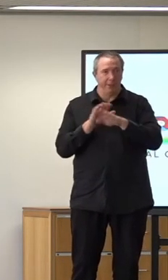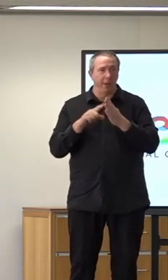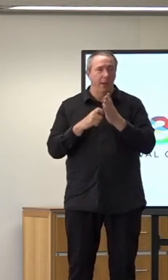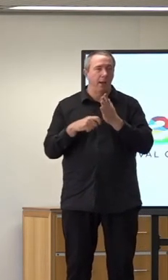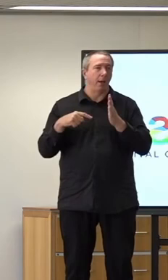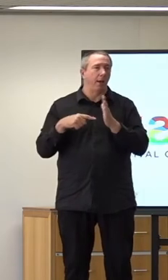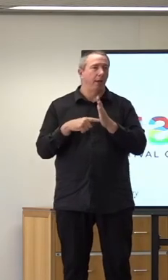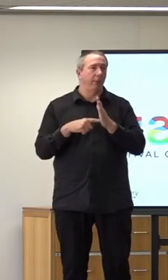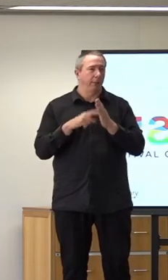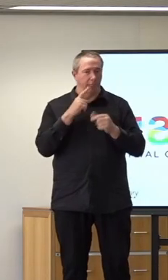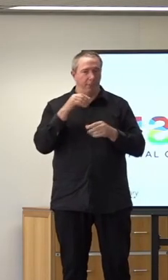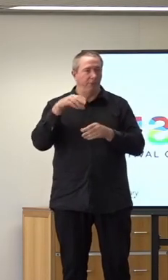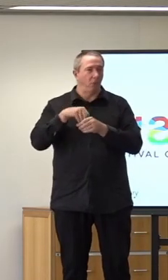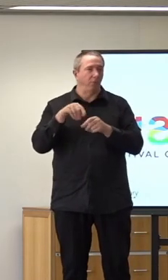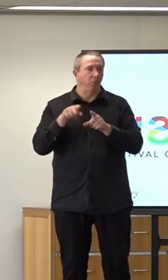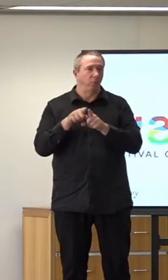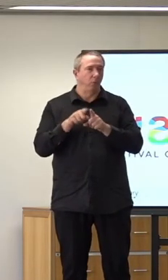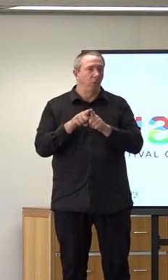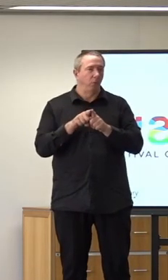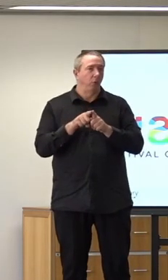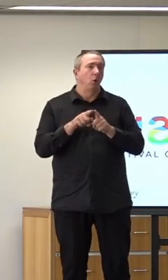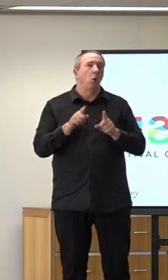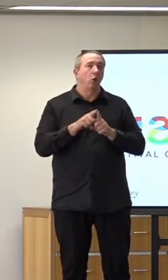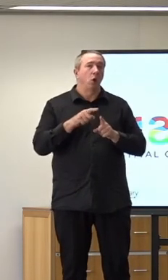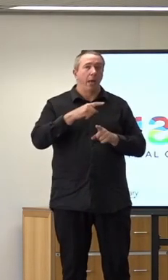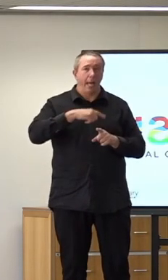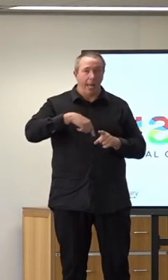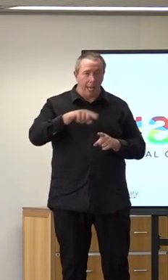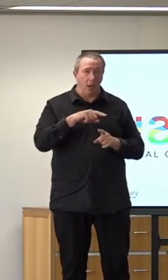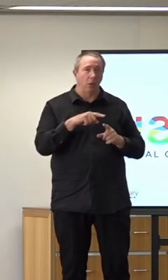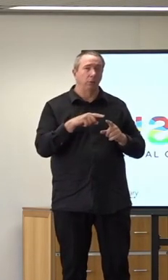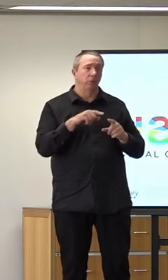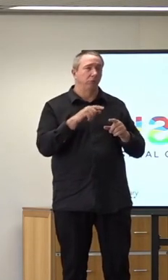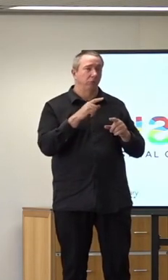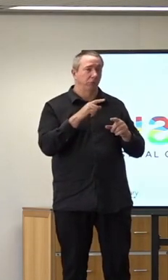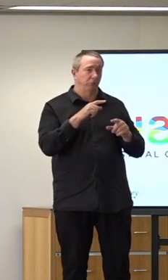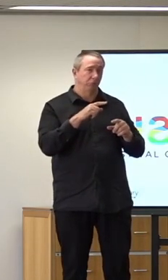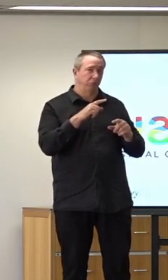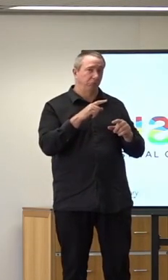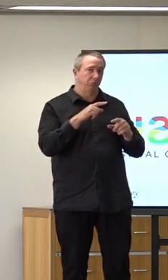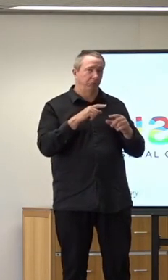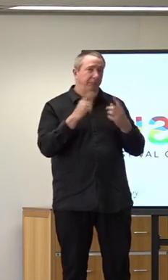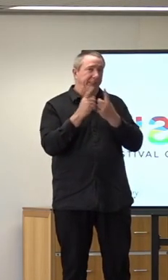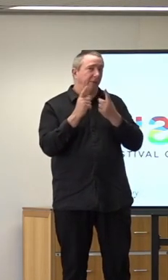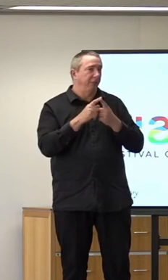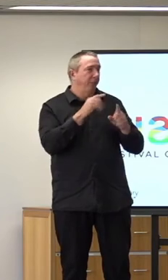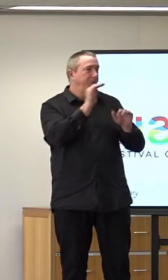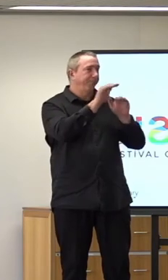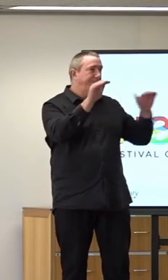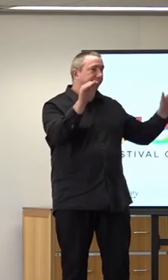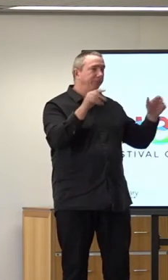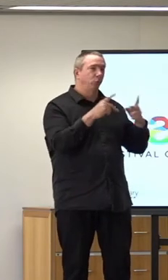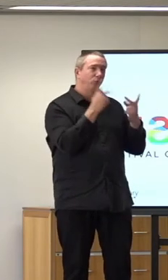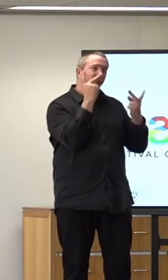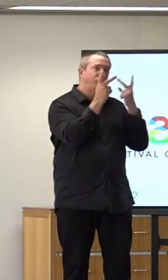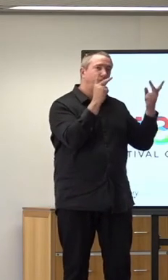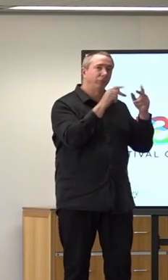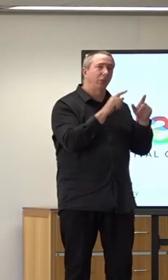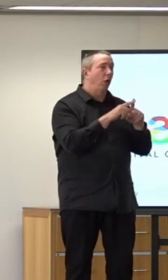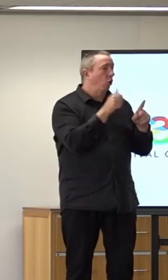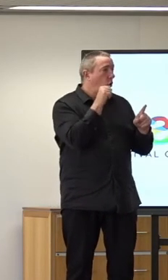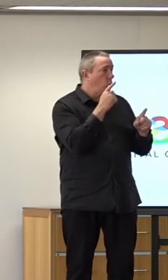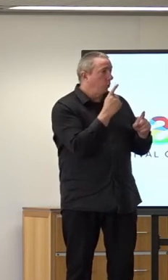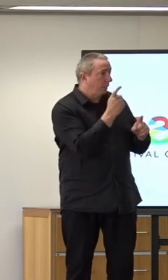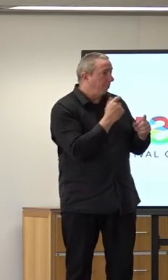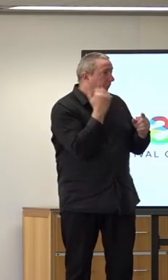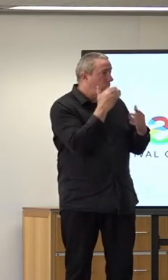know, getting our staff out to gatherings and shows and whatnot as well, and knowing who's coming up through.